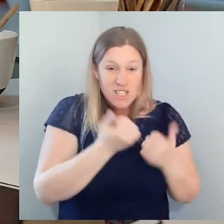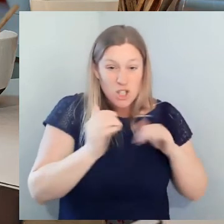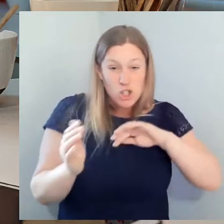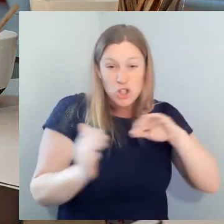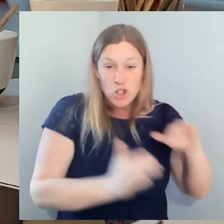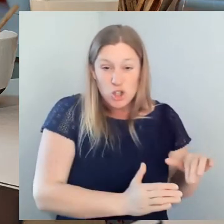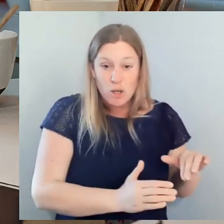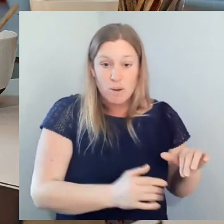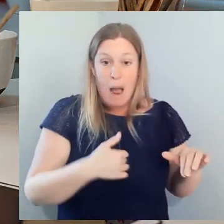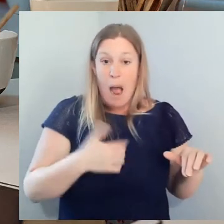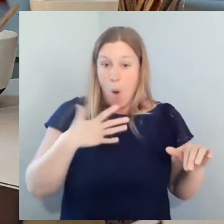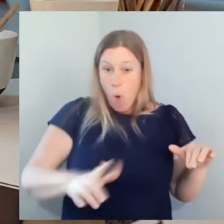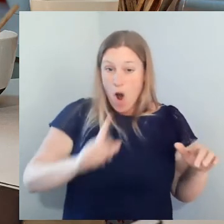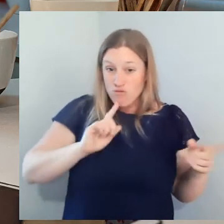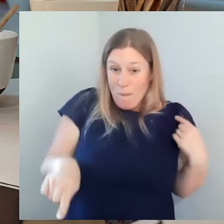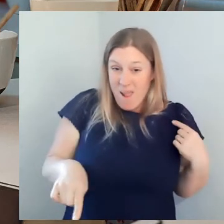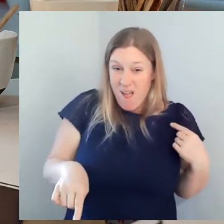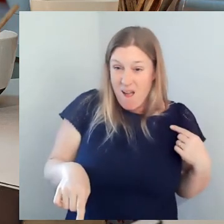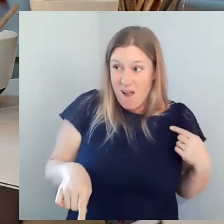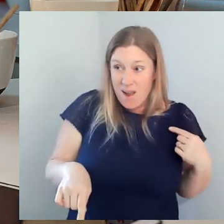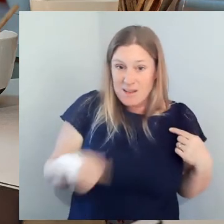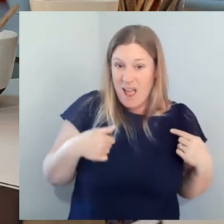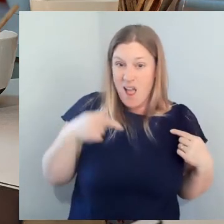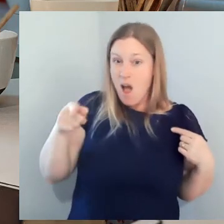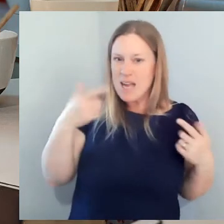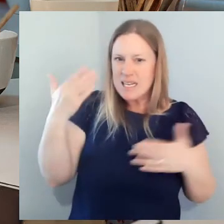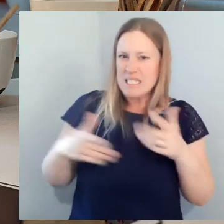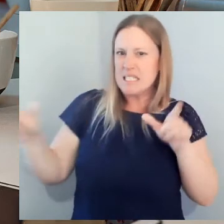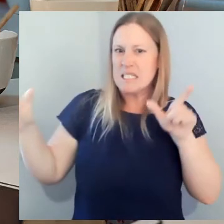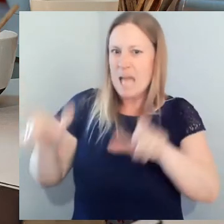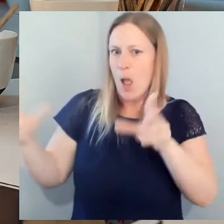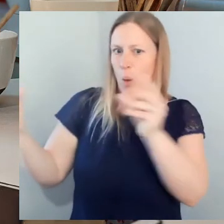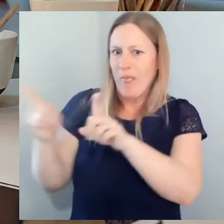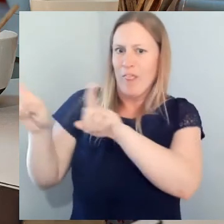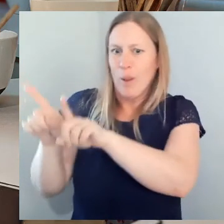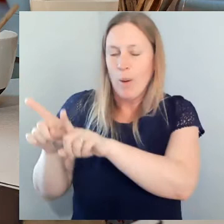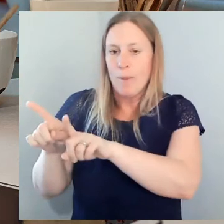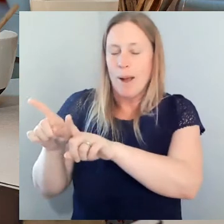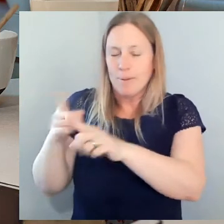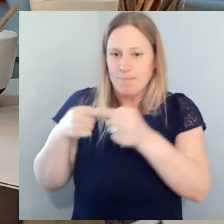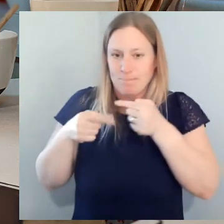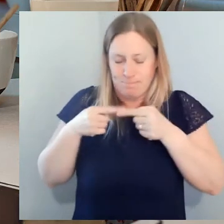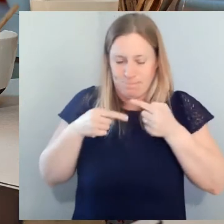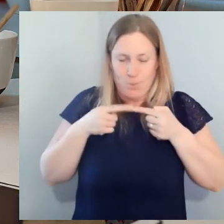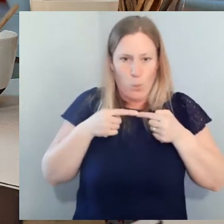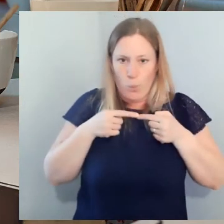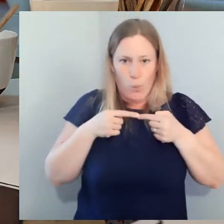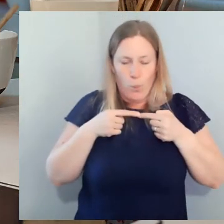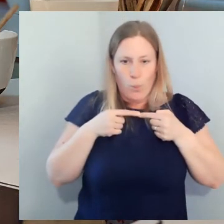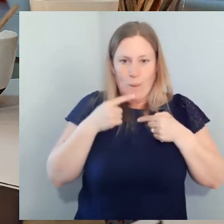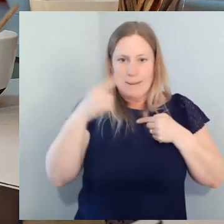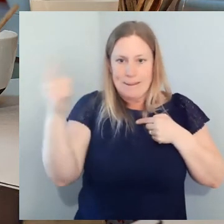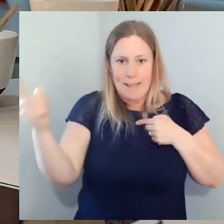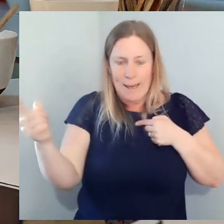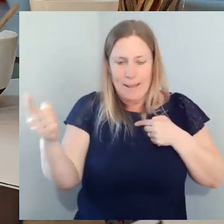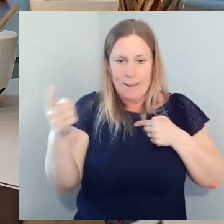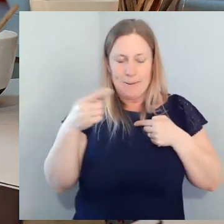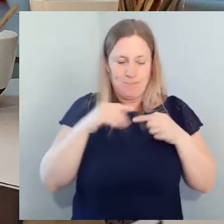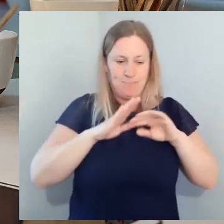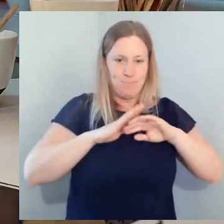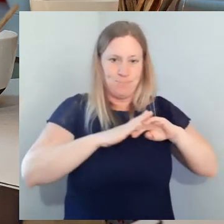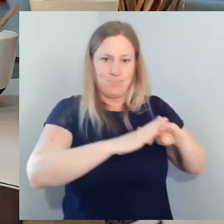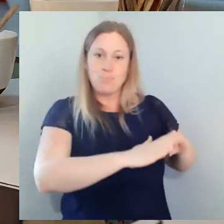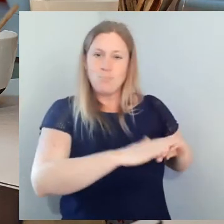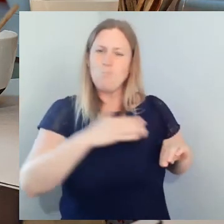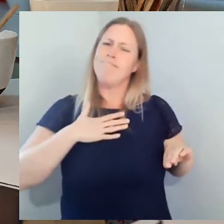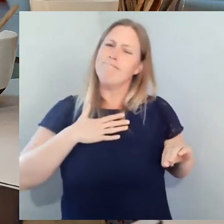that. I wanted to hit back with, but he didn't stay with you, did he? Luckily, I felt an inner melting and said the